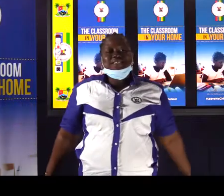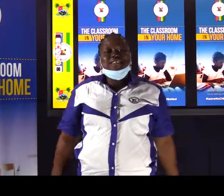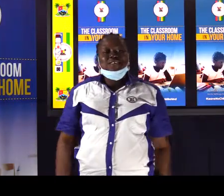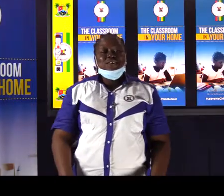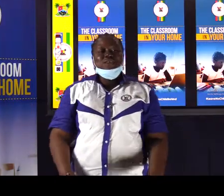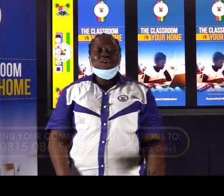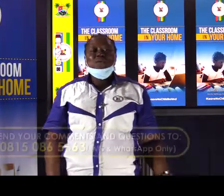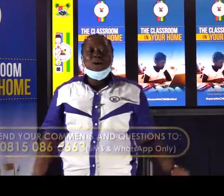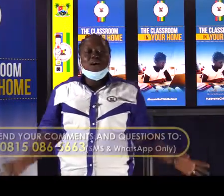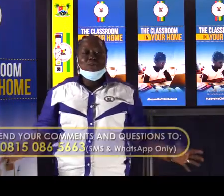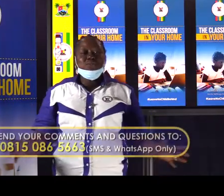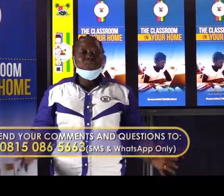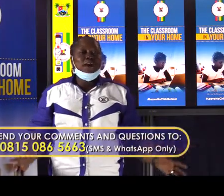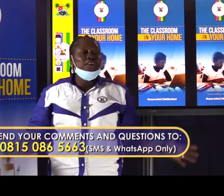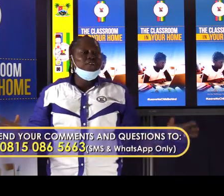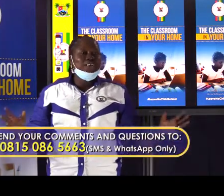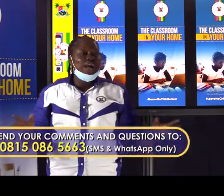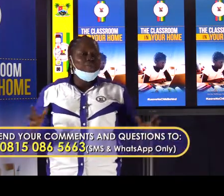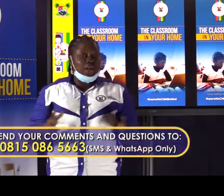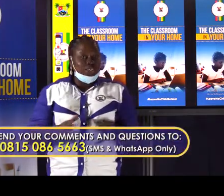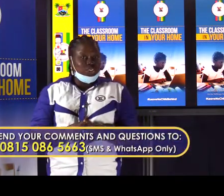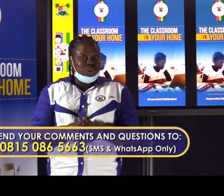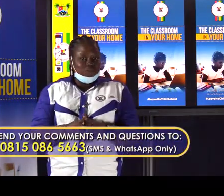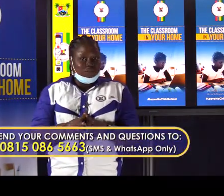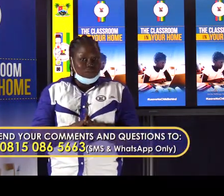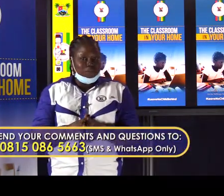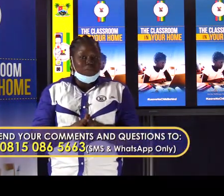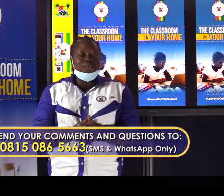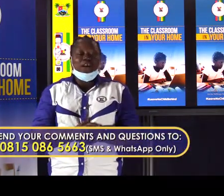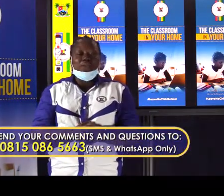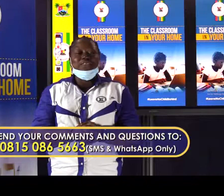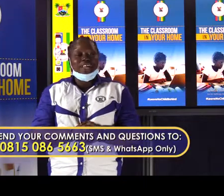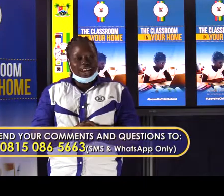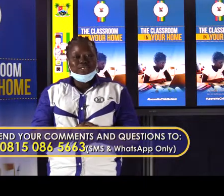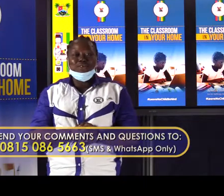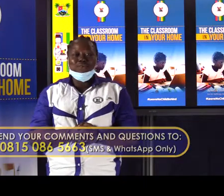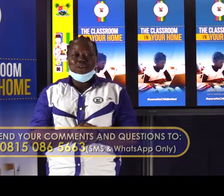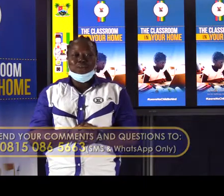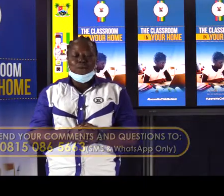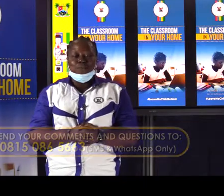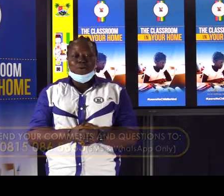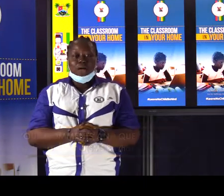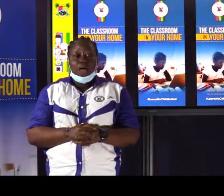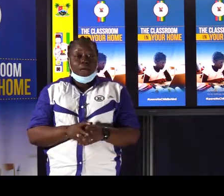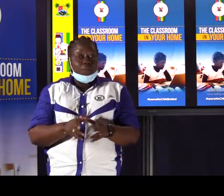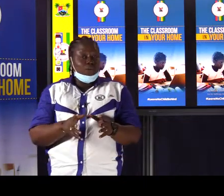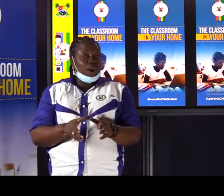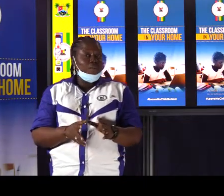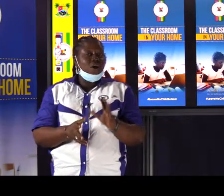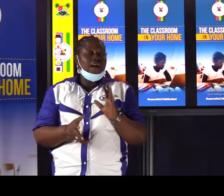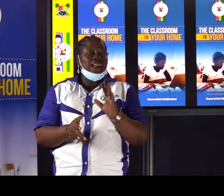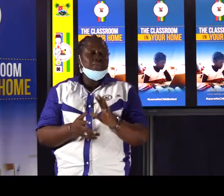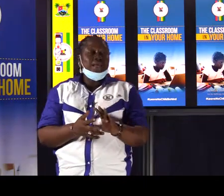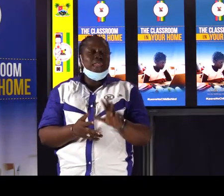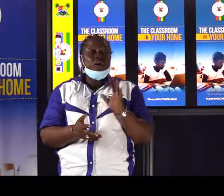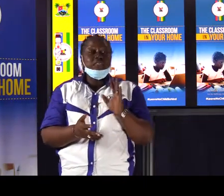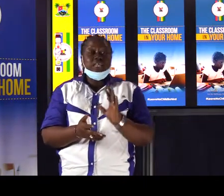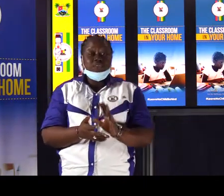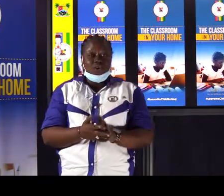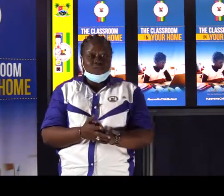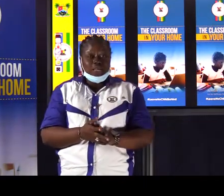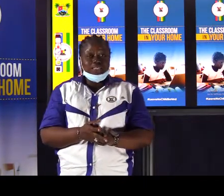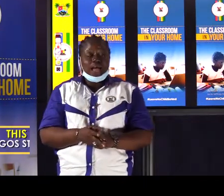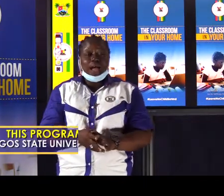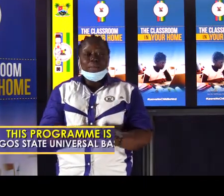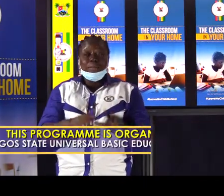Hello, pupils. You're welcome to another edition of your favorite program, The Classroom in Your Home, a program organized by Lagos